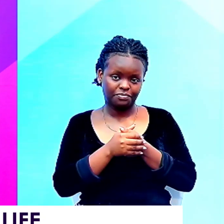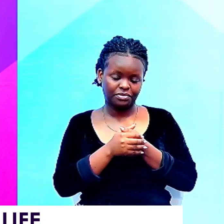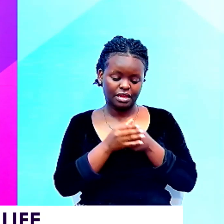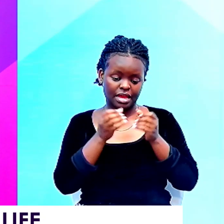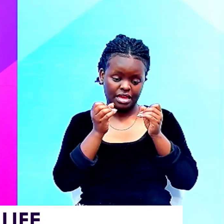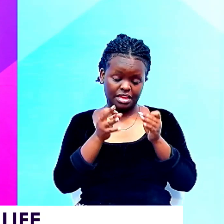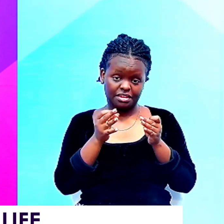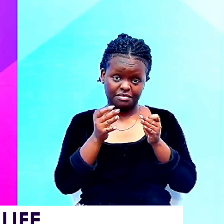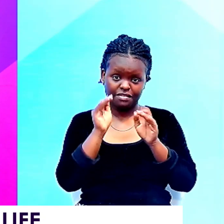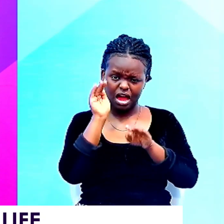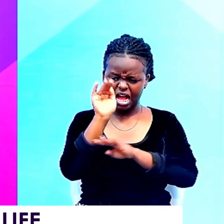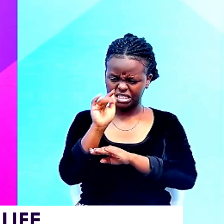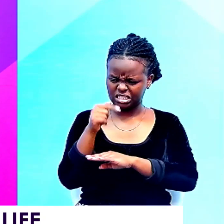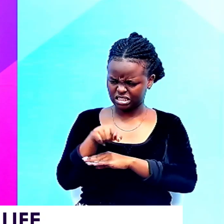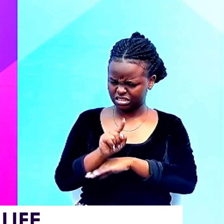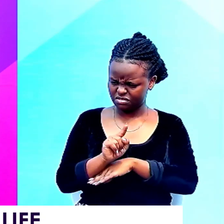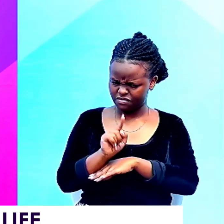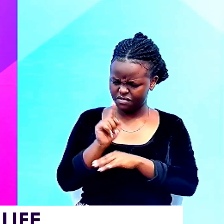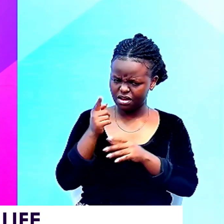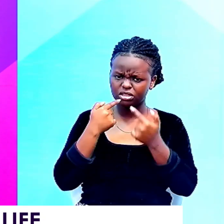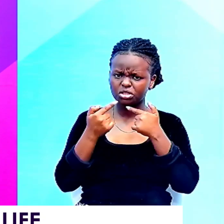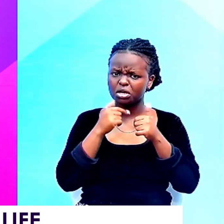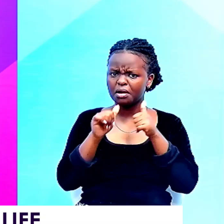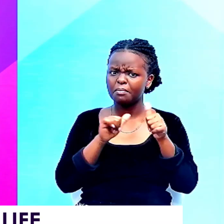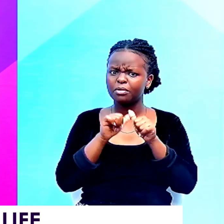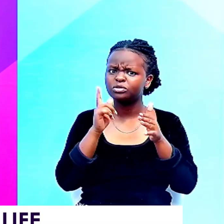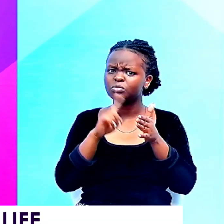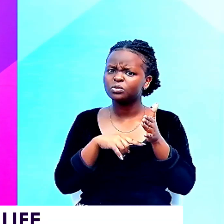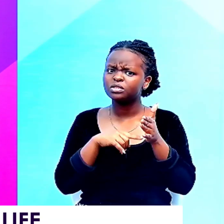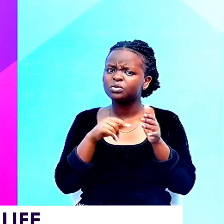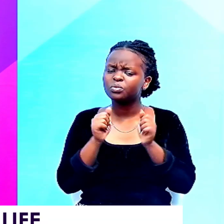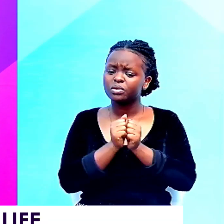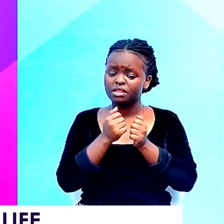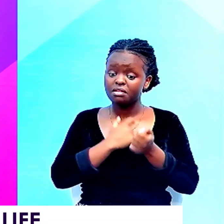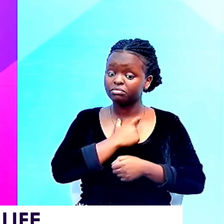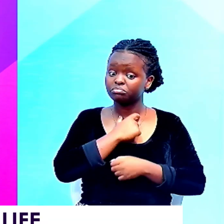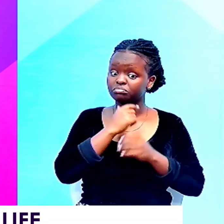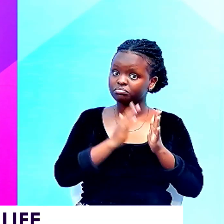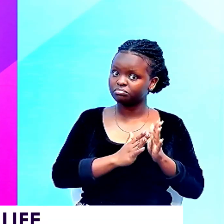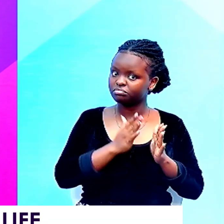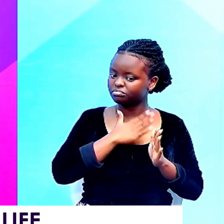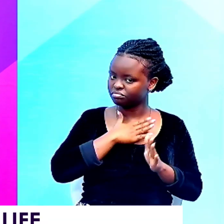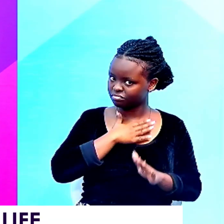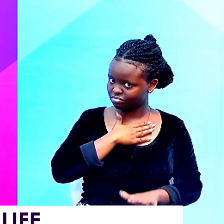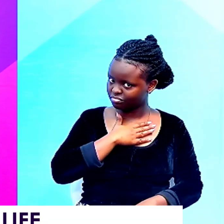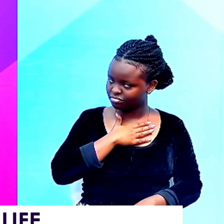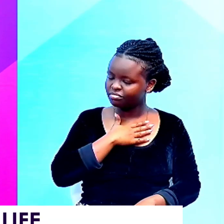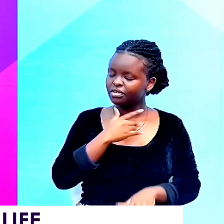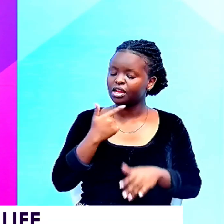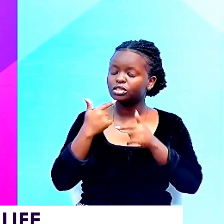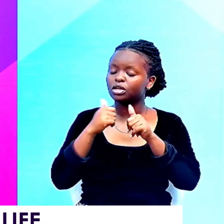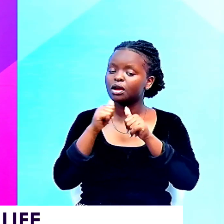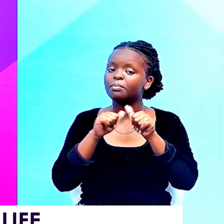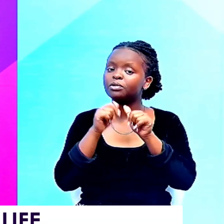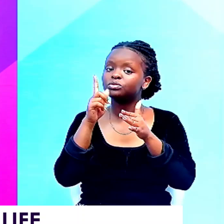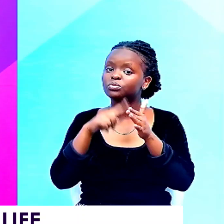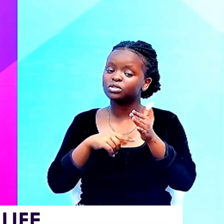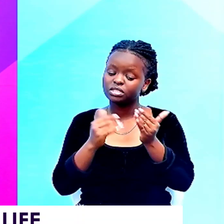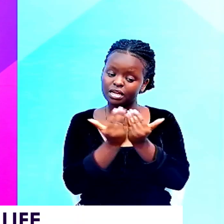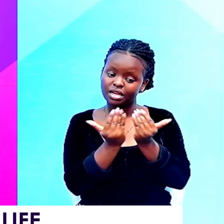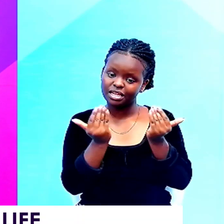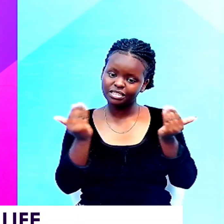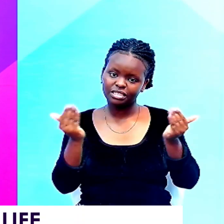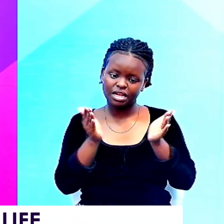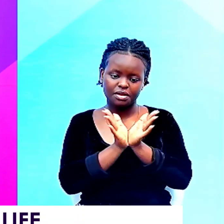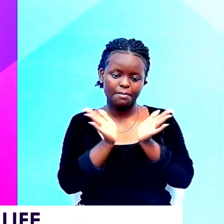in case you're asking yourself what we are talking about with Maureen Okal today, we are talking about child